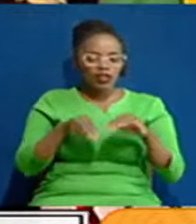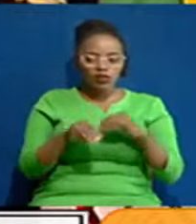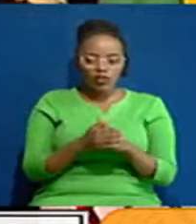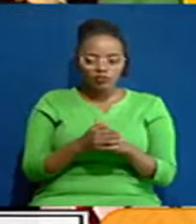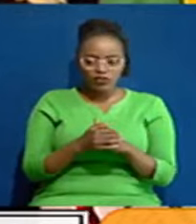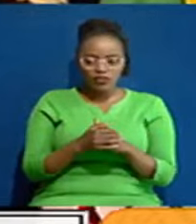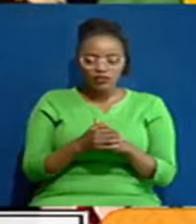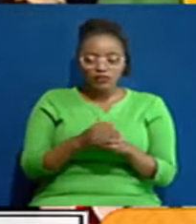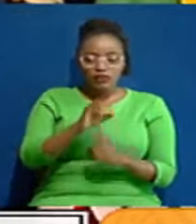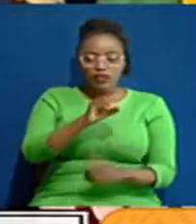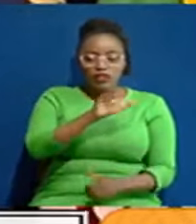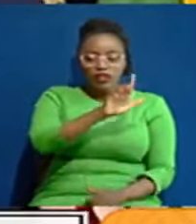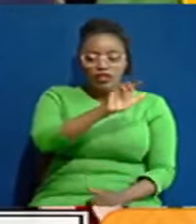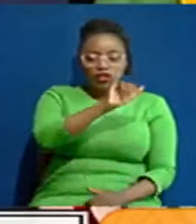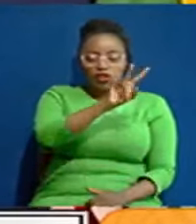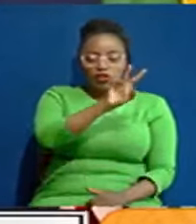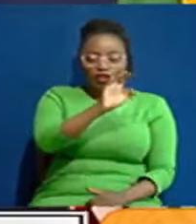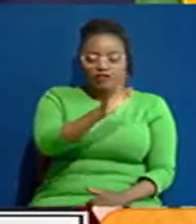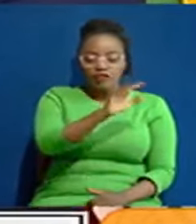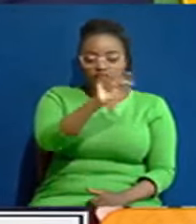The Olive Garden Hotel